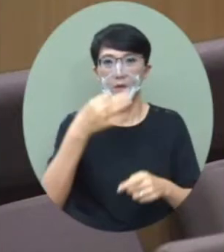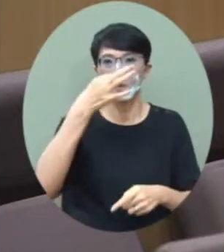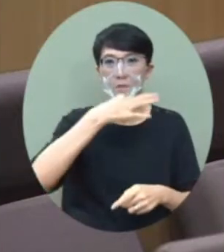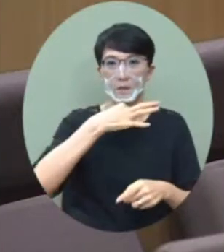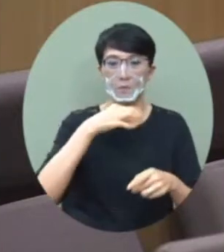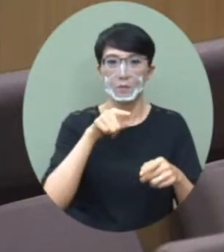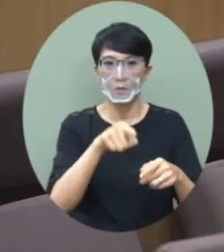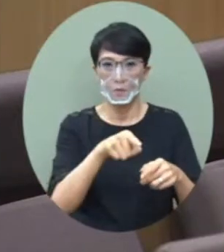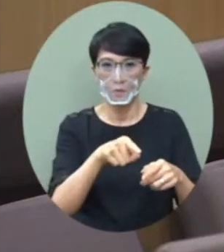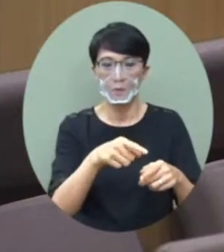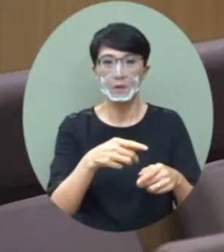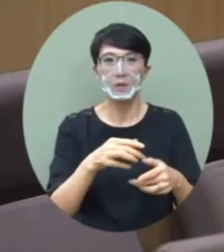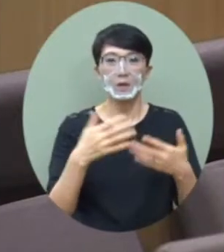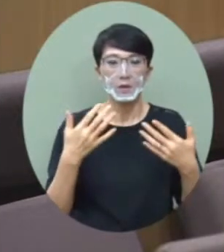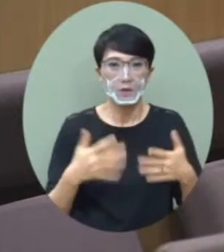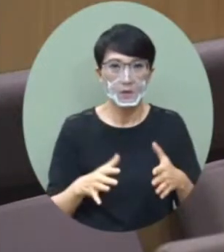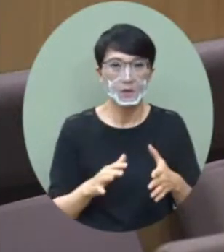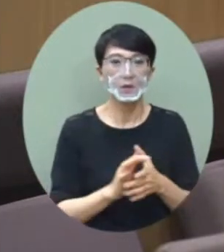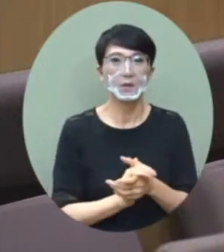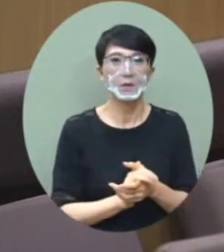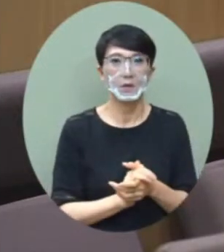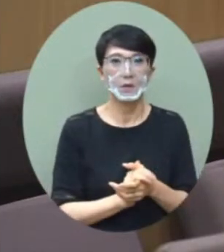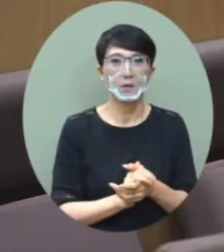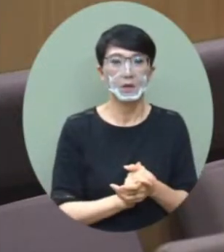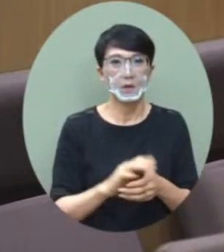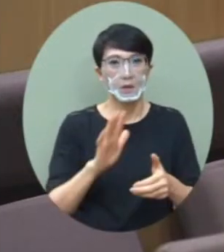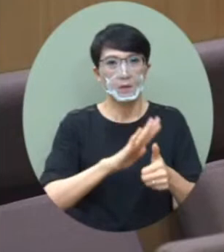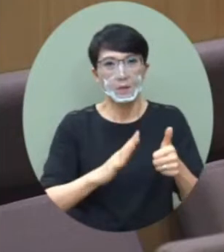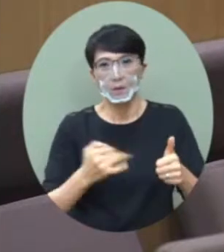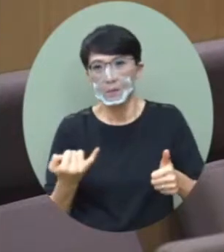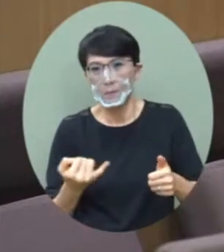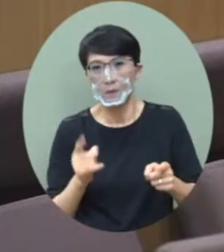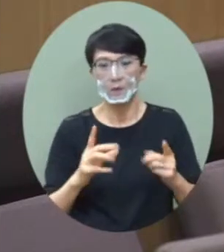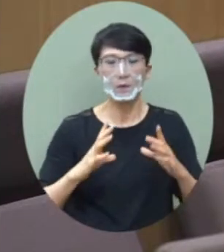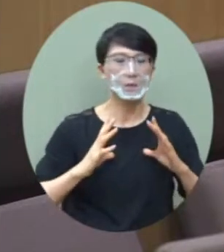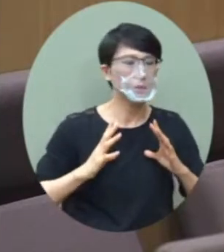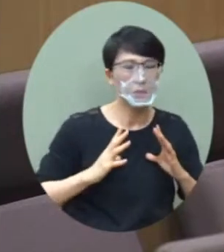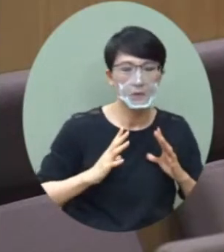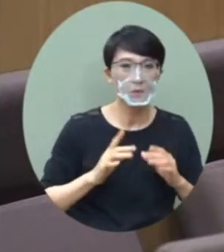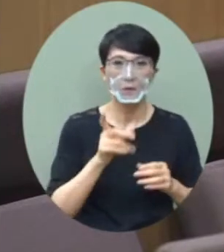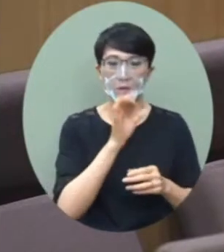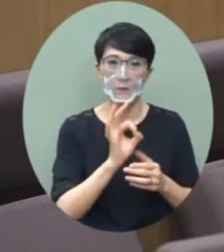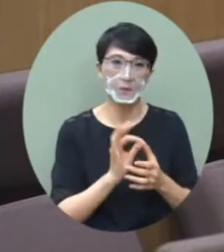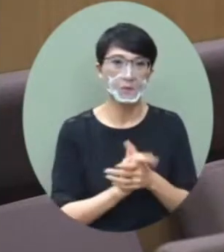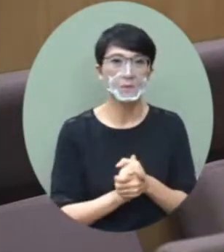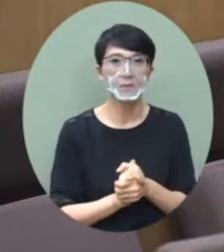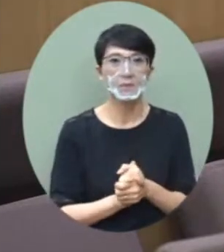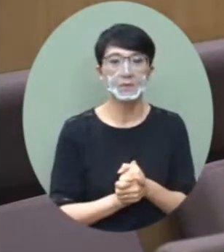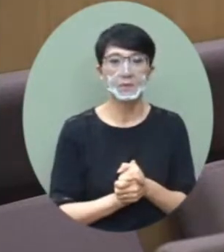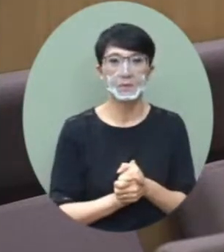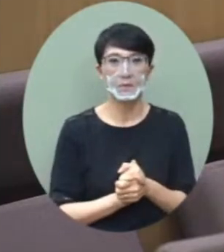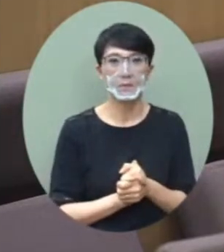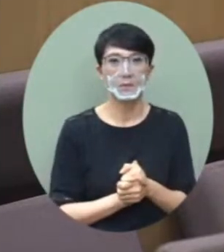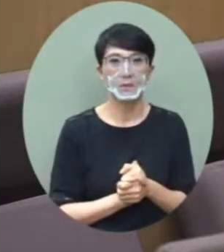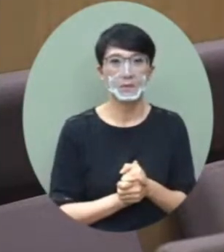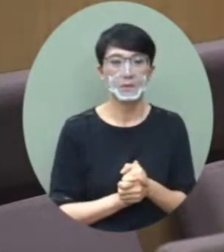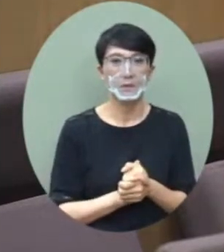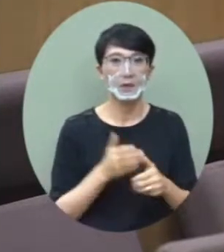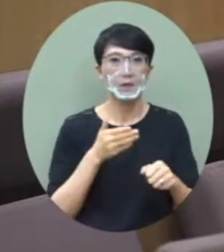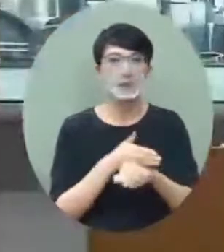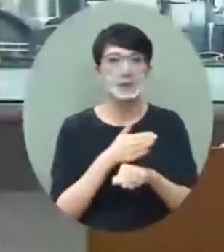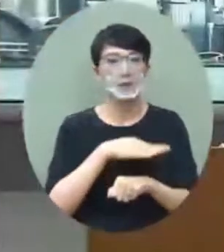been distributed. So far, has the HA received any reports of discomfort